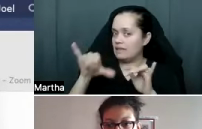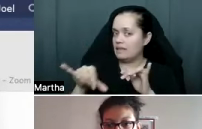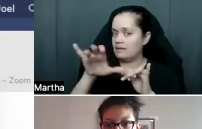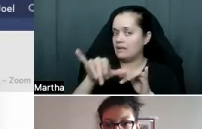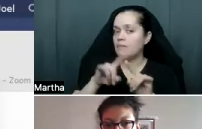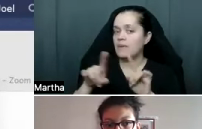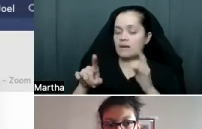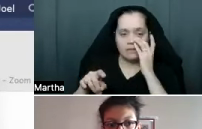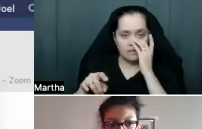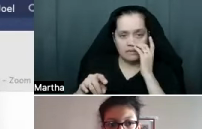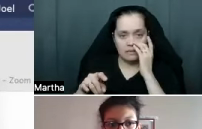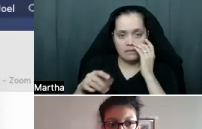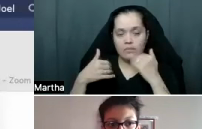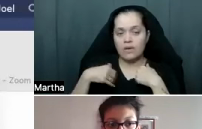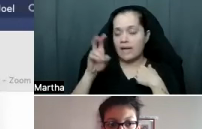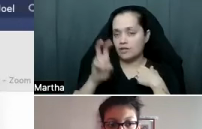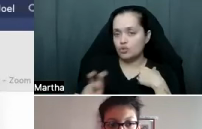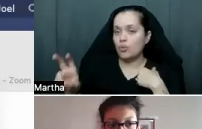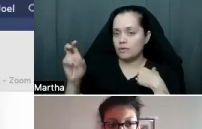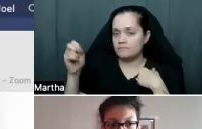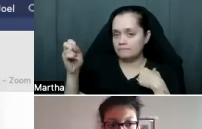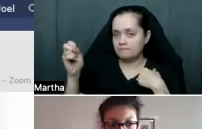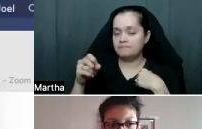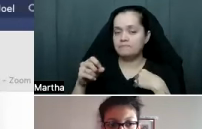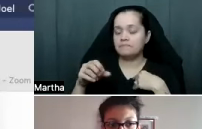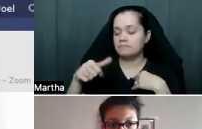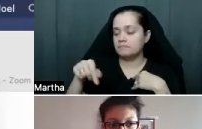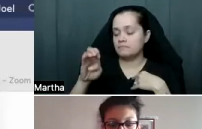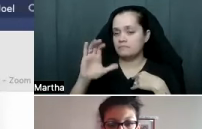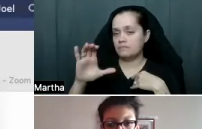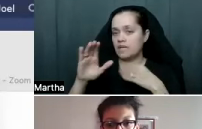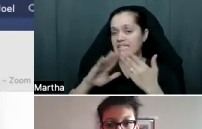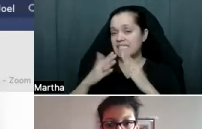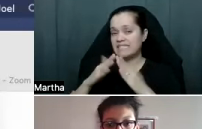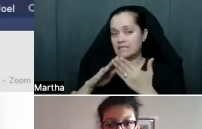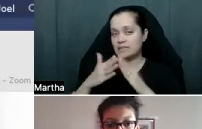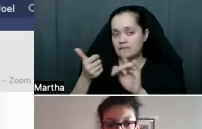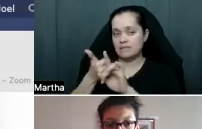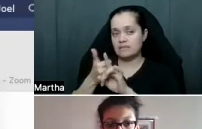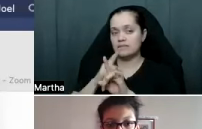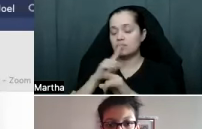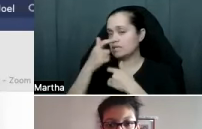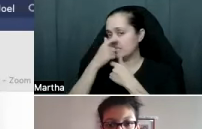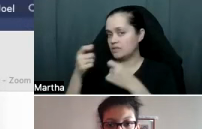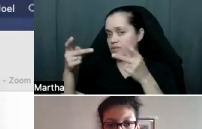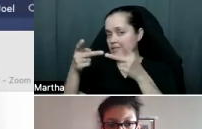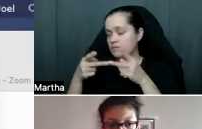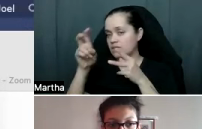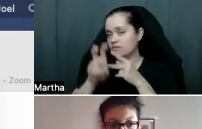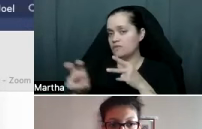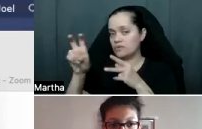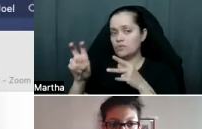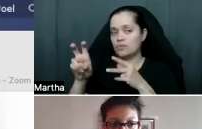but had the tour. Quebec City is quite an interesting place for tourism.